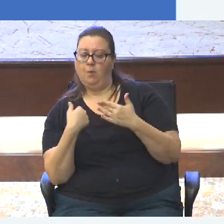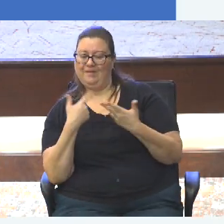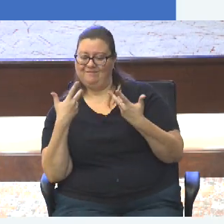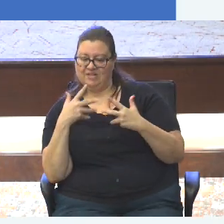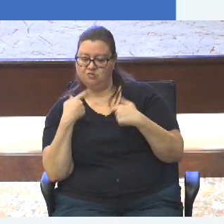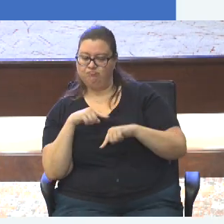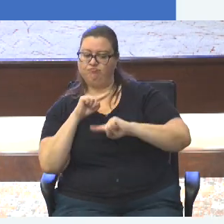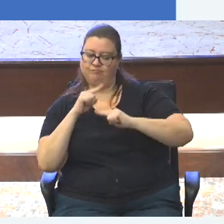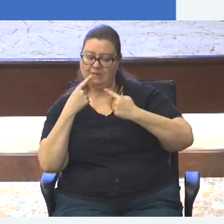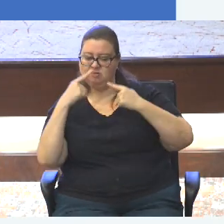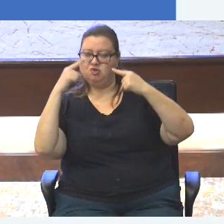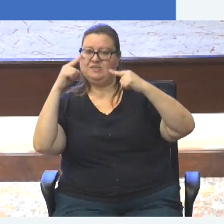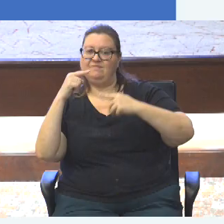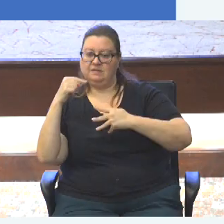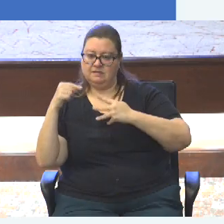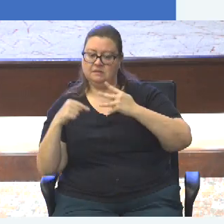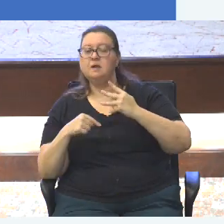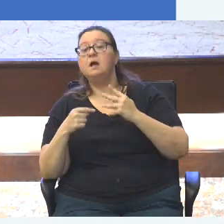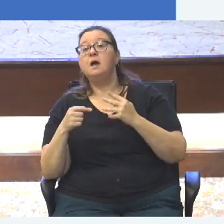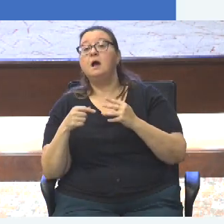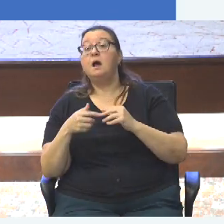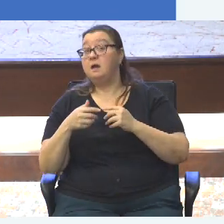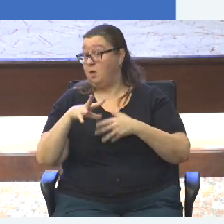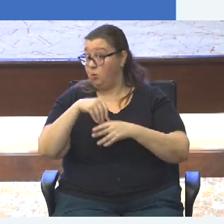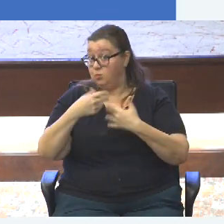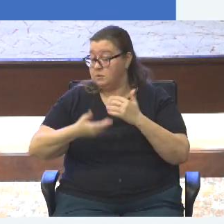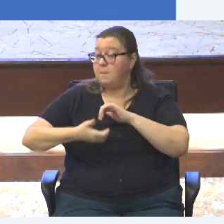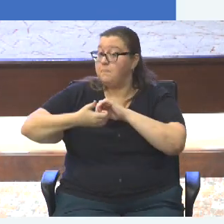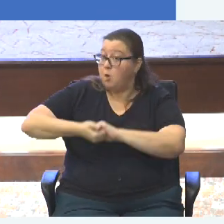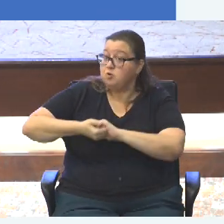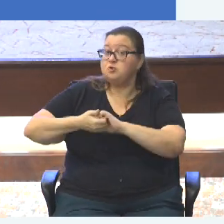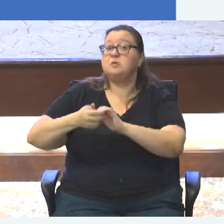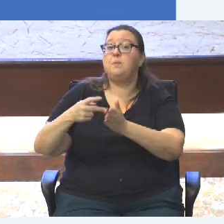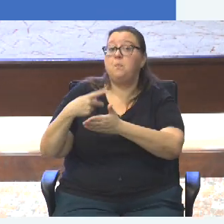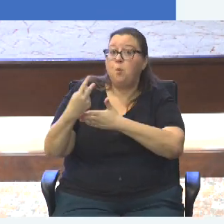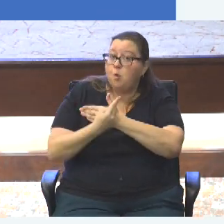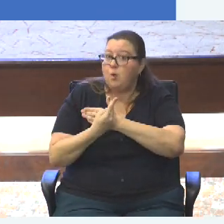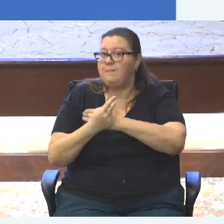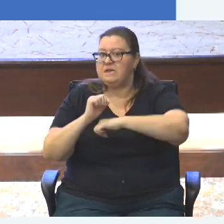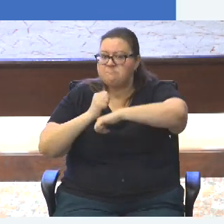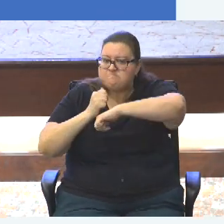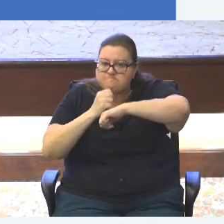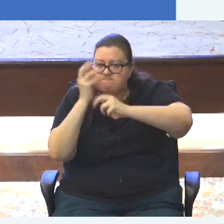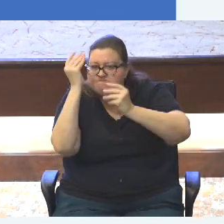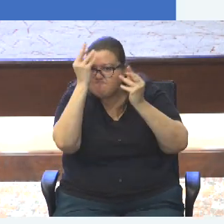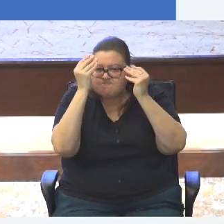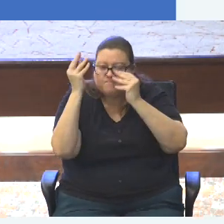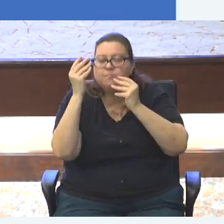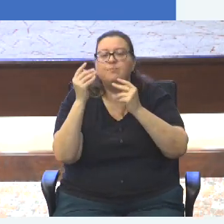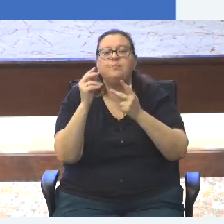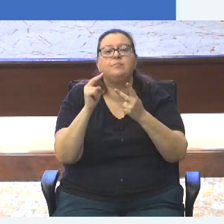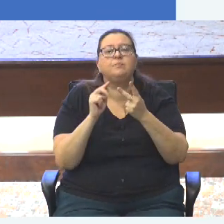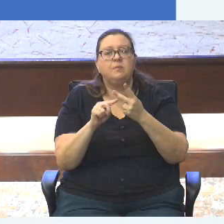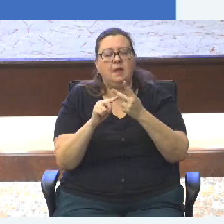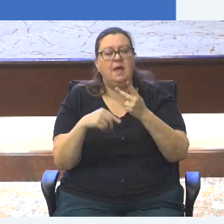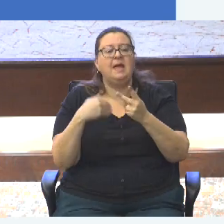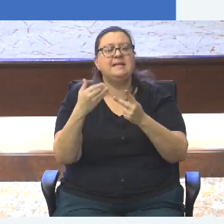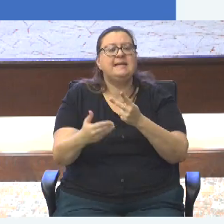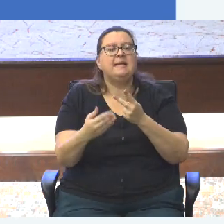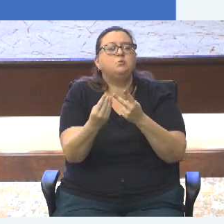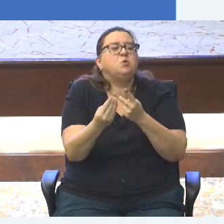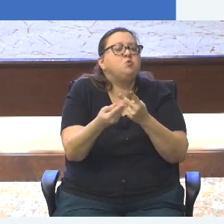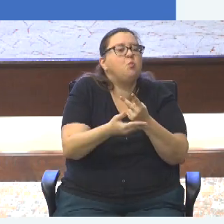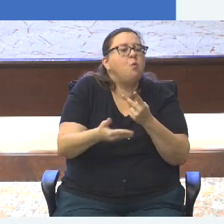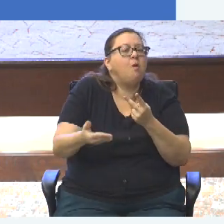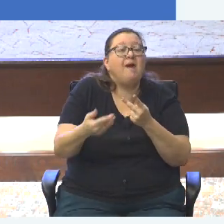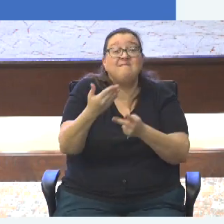Transformation Waco work, which includes partnerships and the programming framework. We will outline next steps and present the roadmap